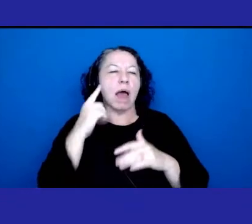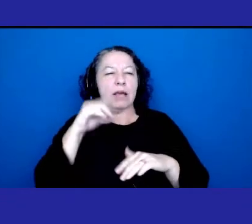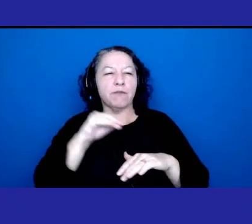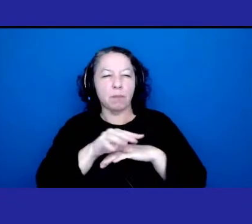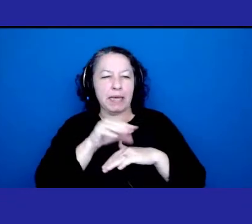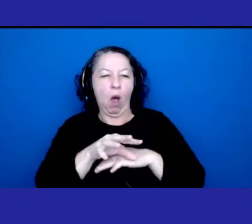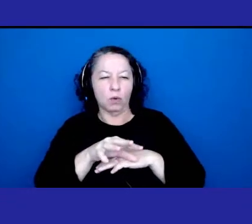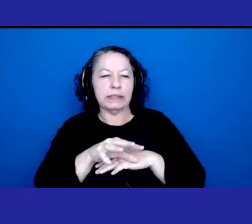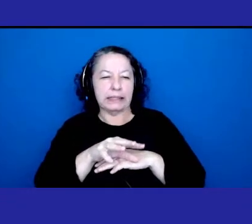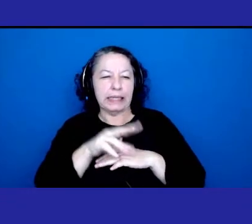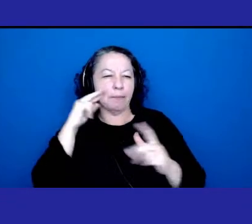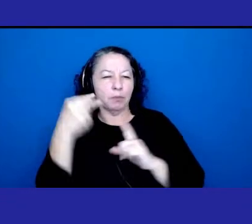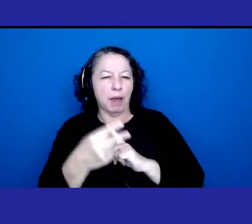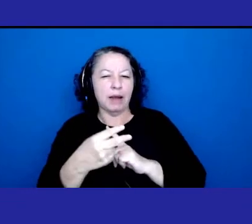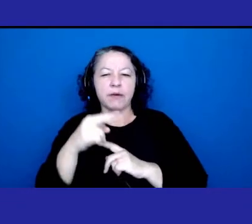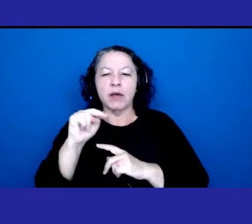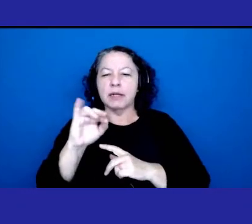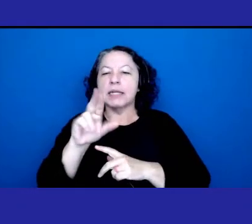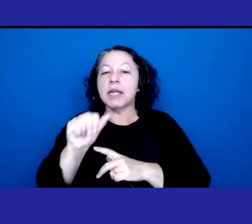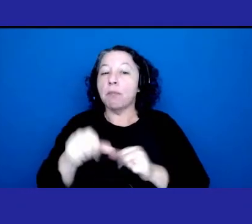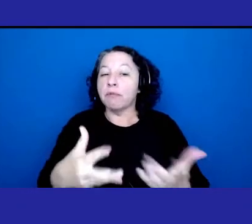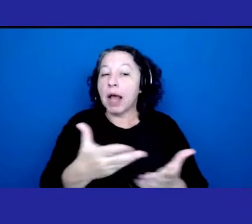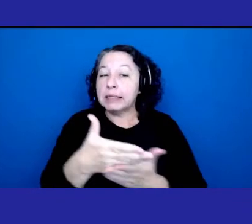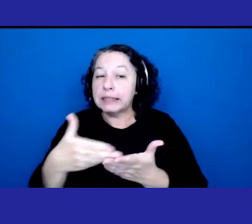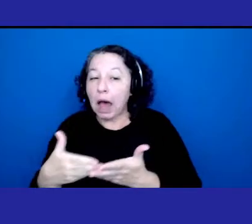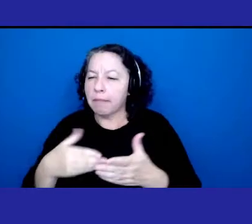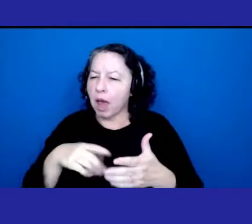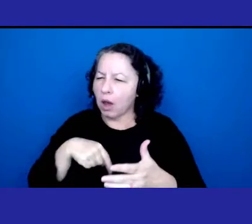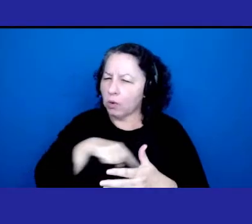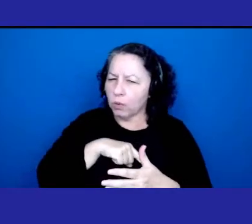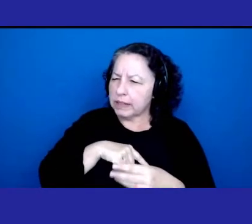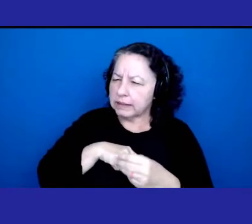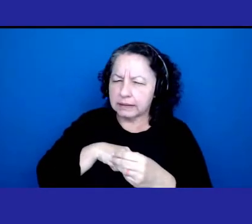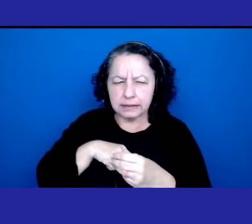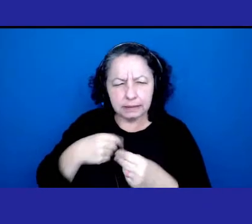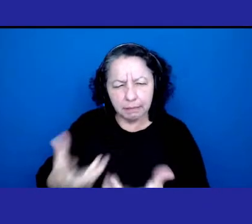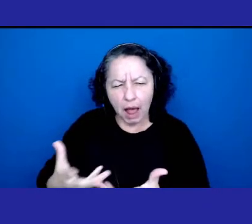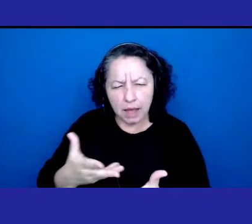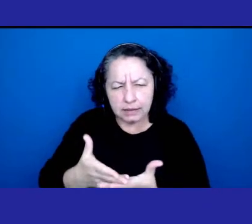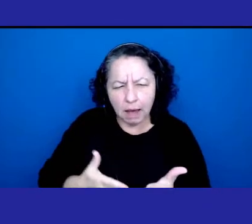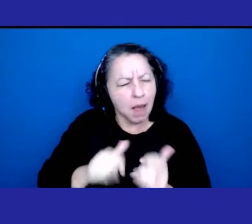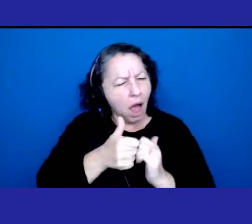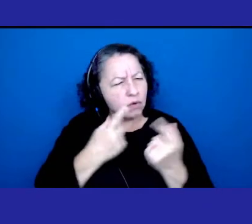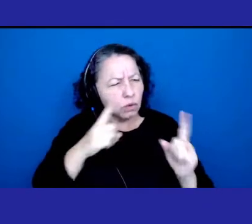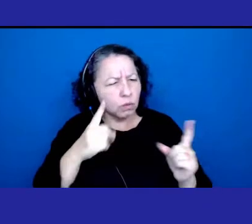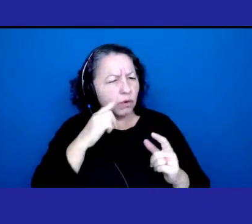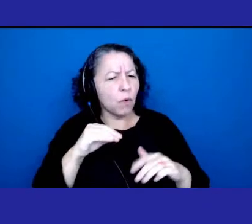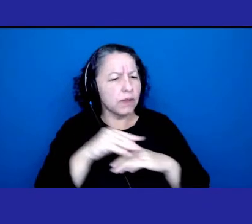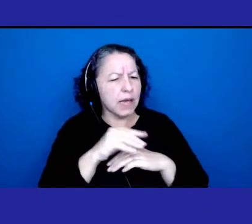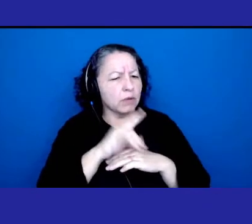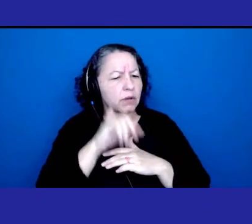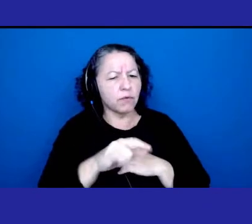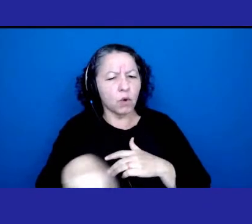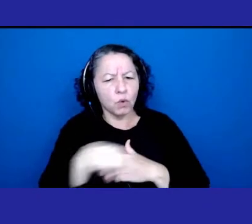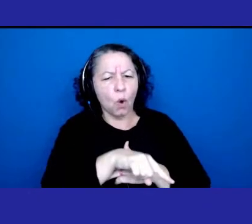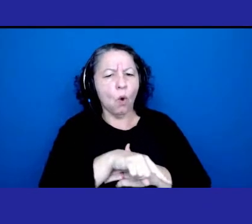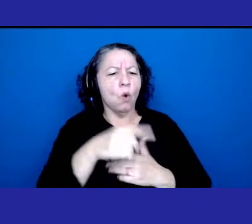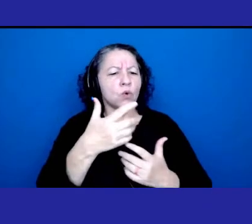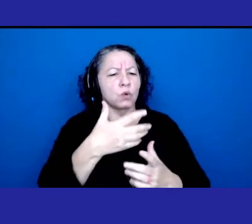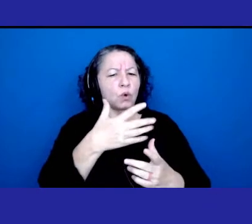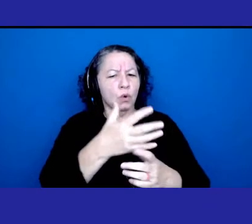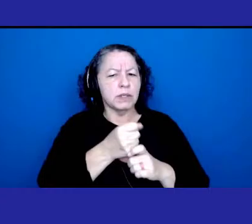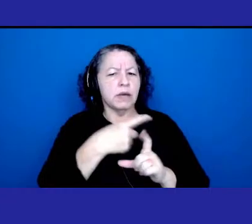does supply some of that counseling, we supply some, or how does that work as far as the counseling for those that are positive when we do?